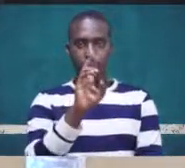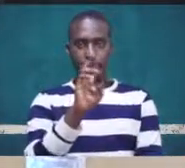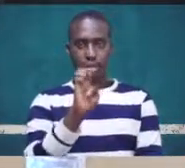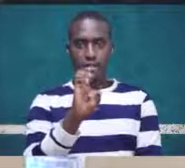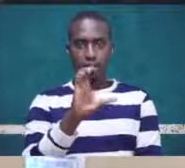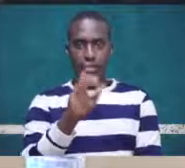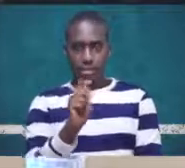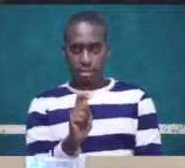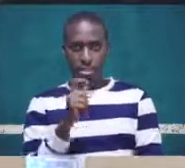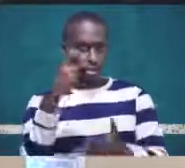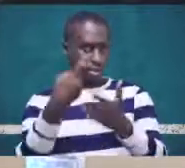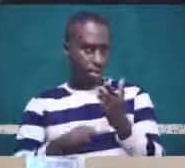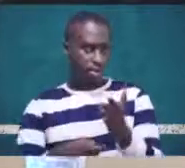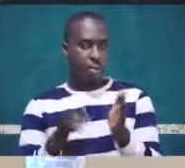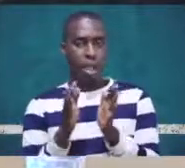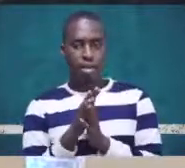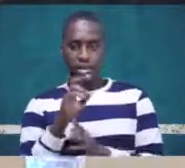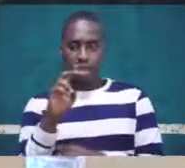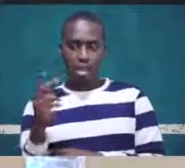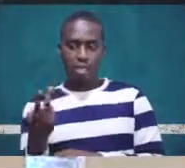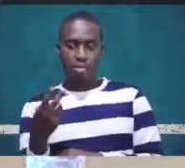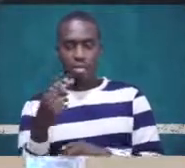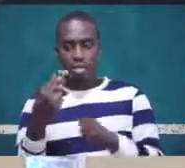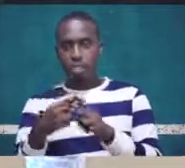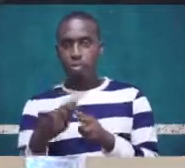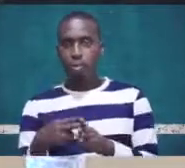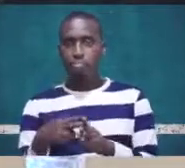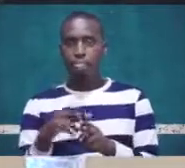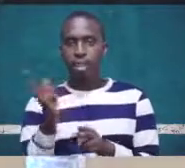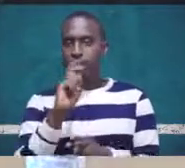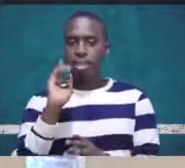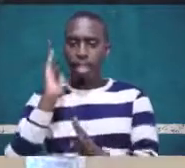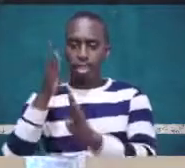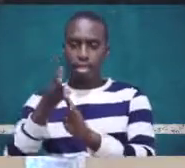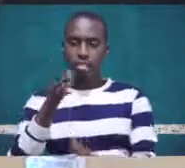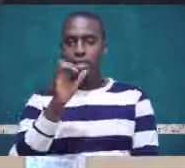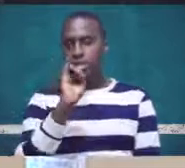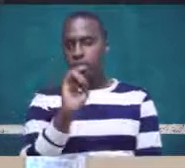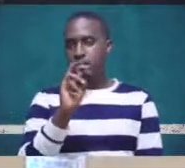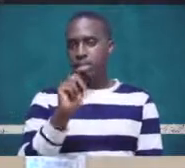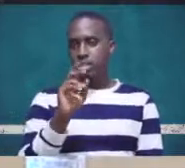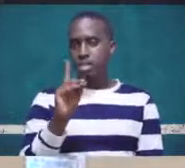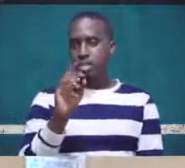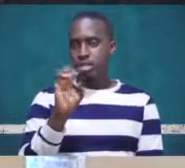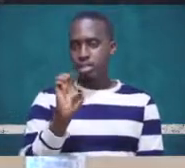taxes, and we have the other type called indirect